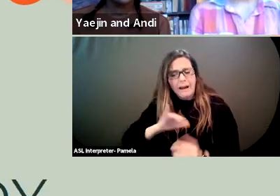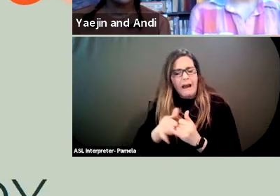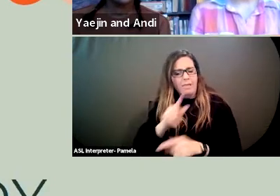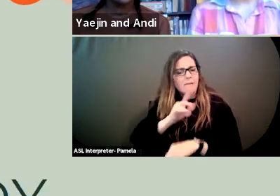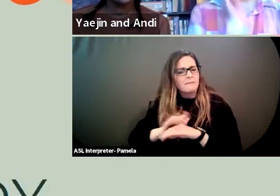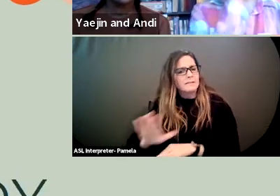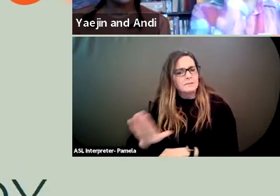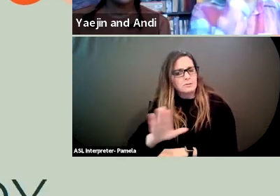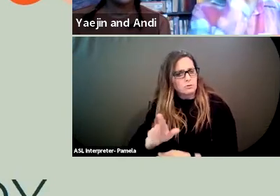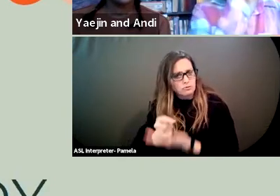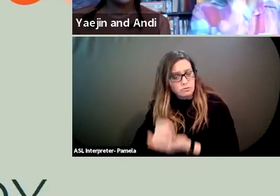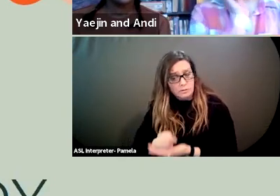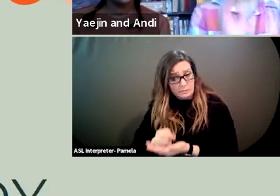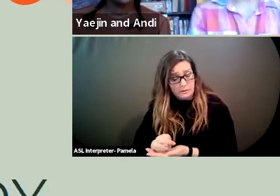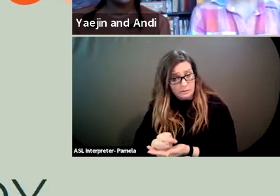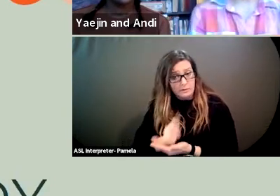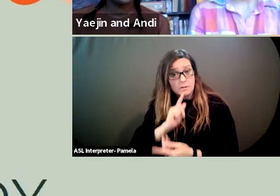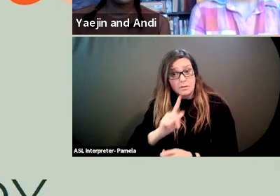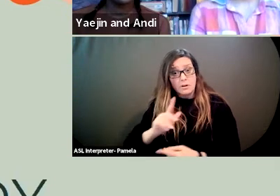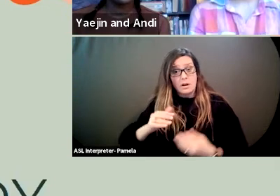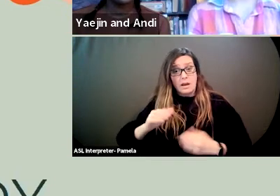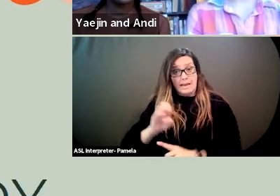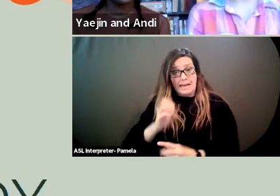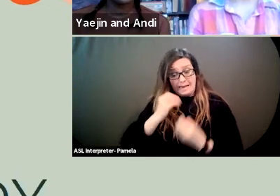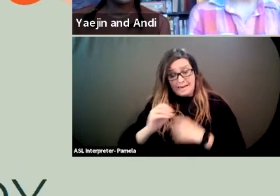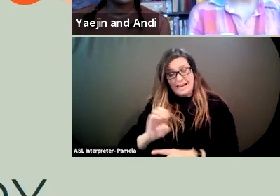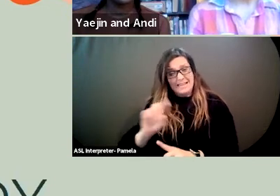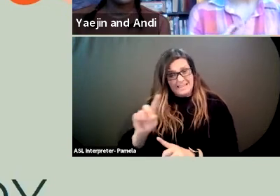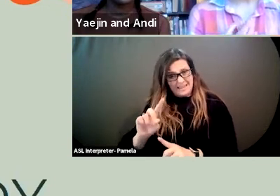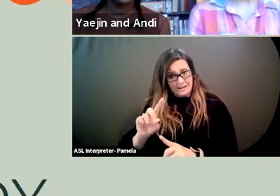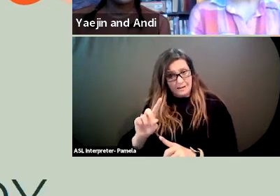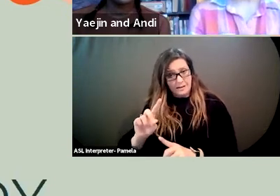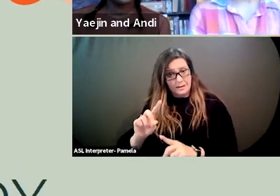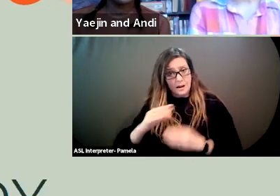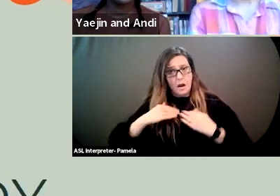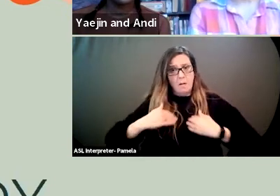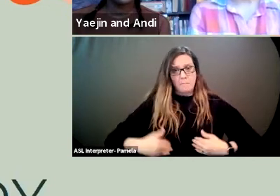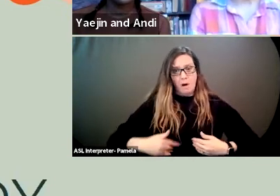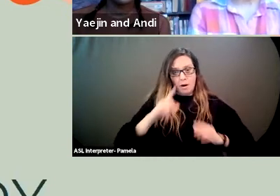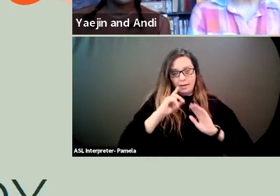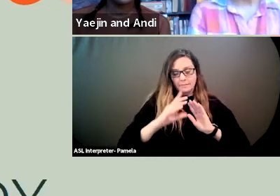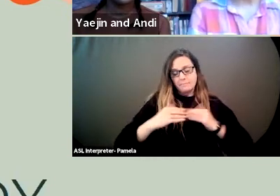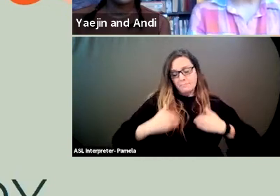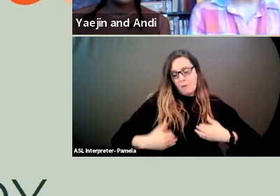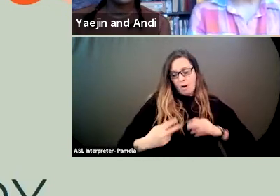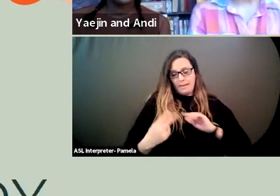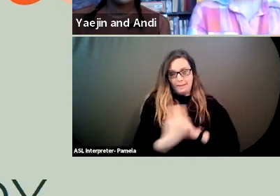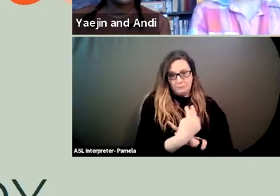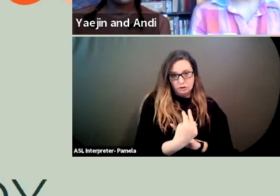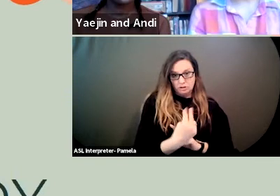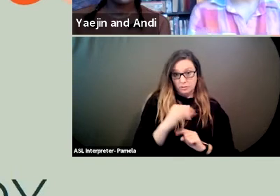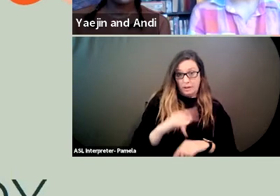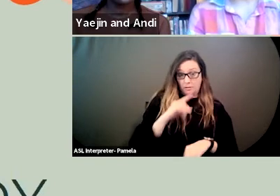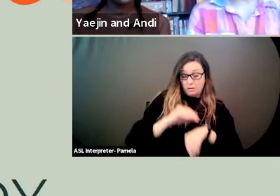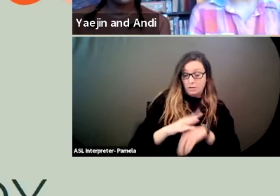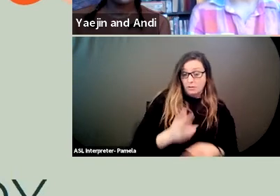assess whether eating disorders and body image disturbances are more associated with internal pressure from the gay, bi, and queer male community,